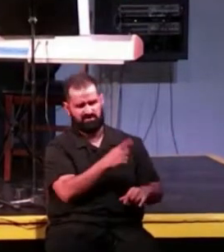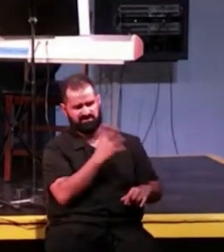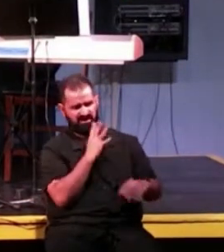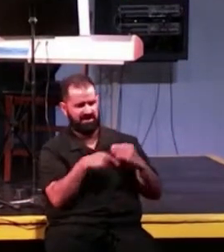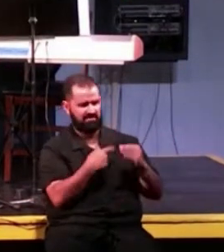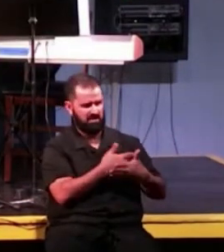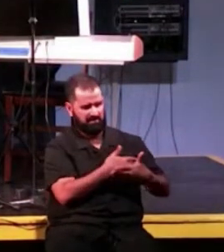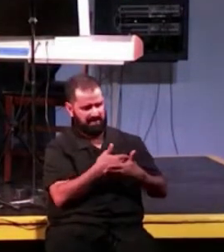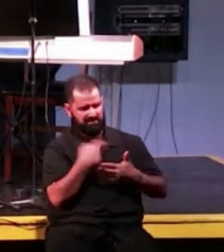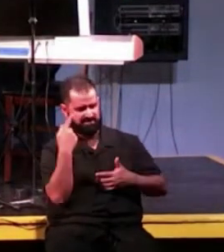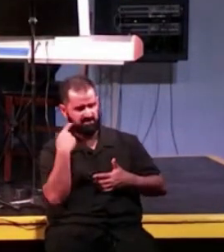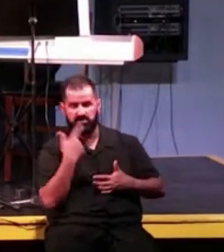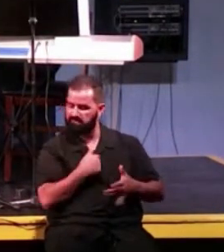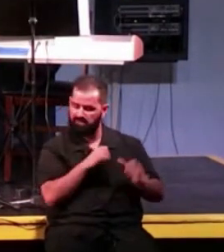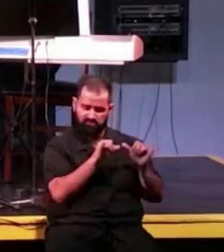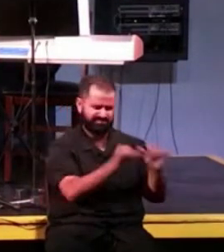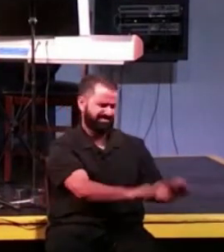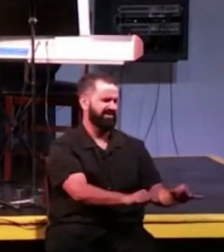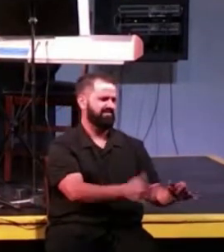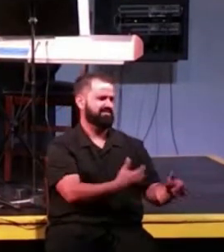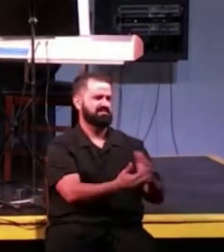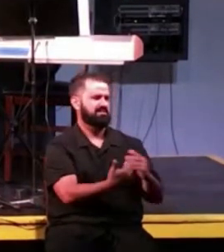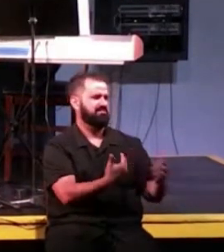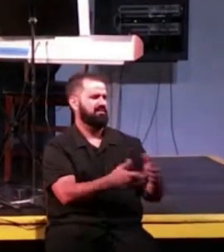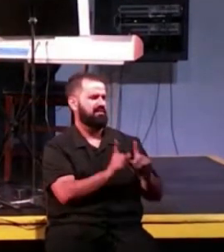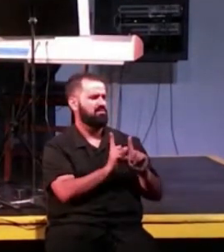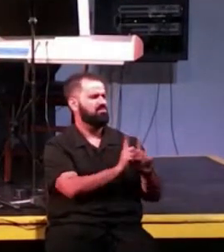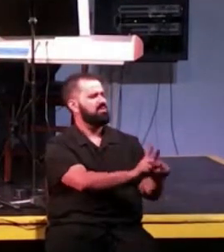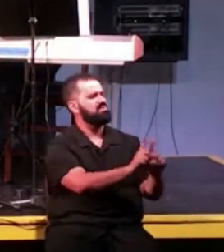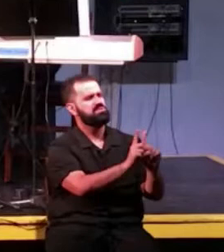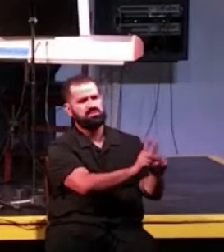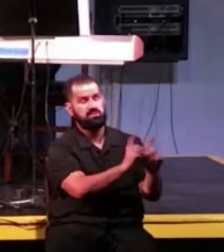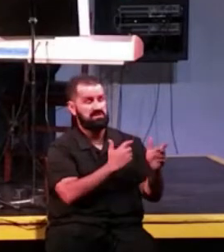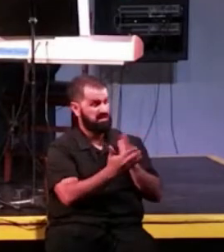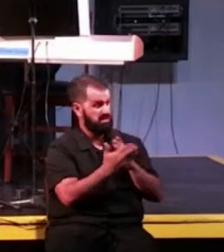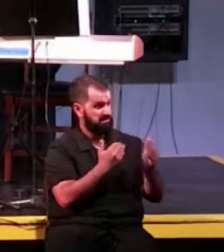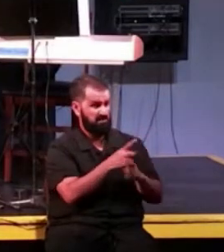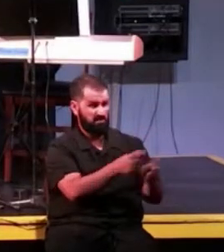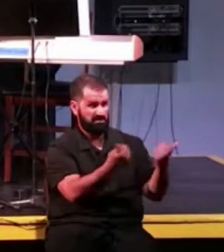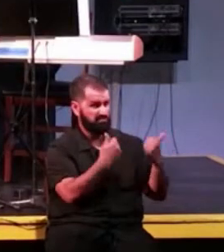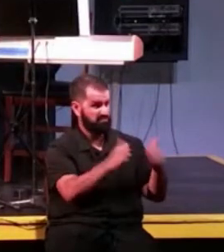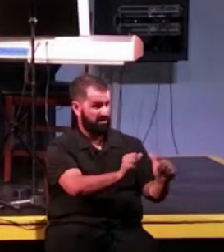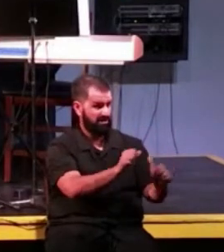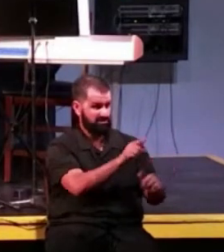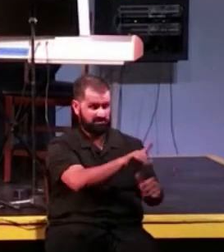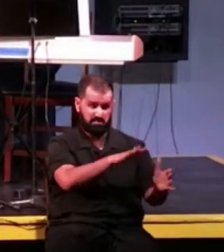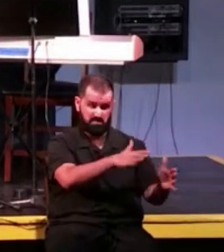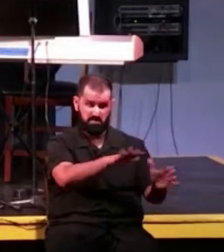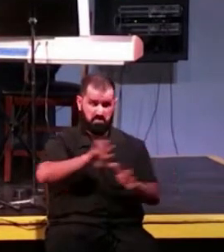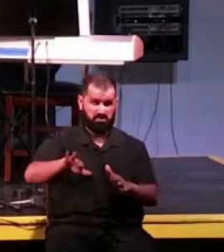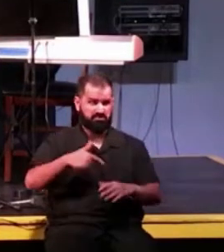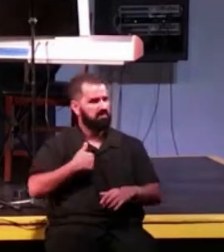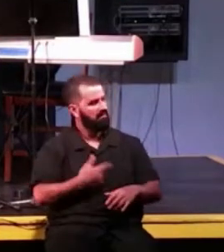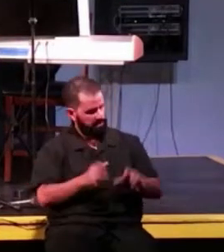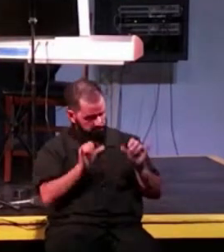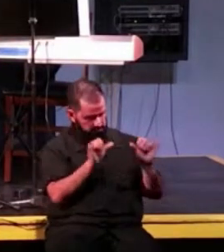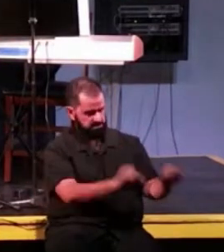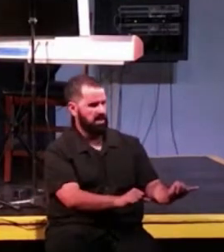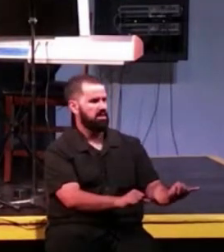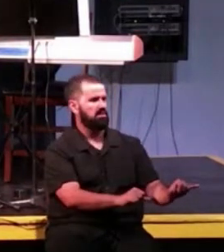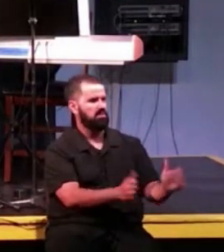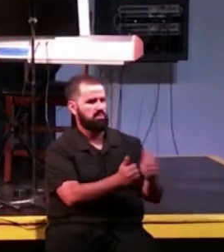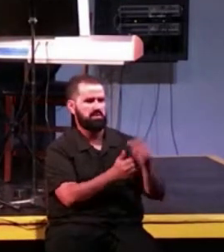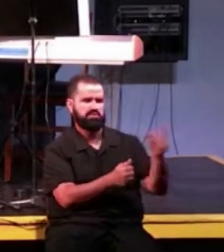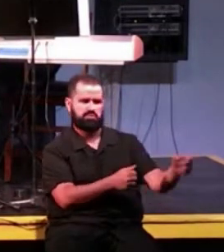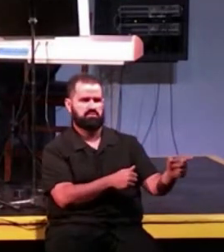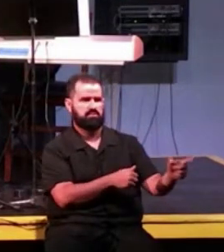all that, I'll be with you. I'll be with you even when you try to push me away. I'll be